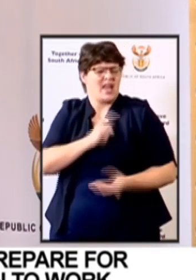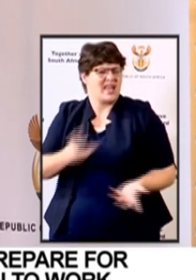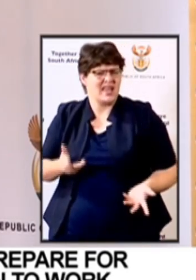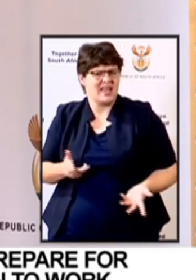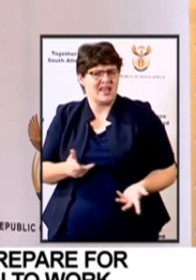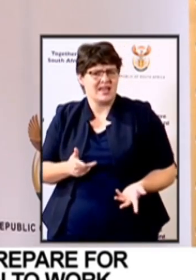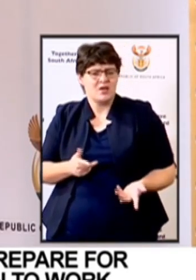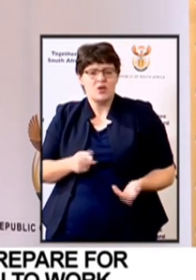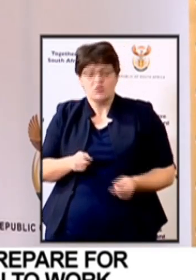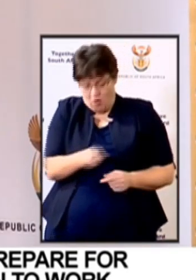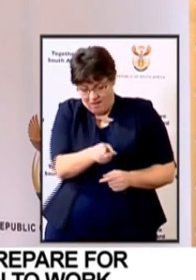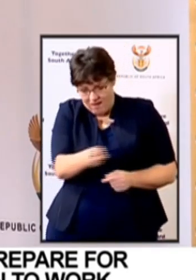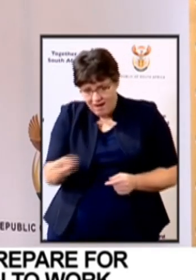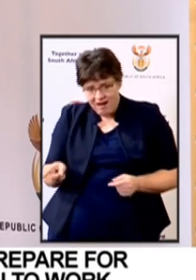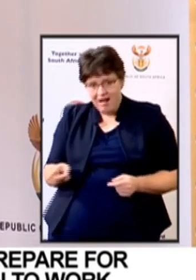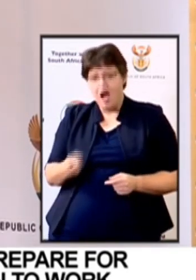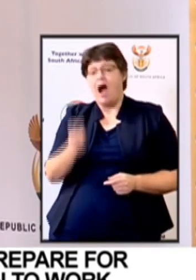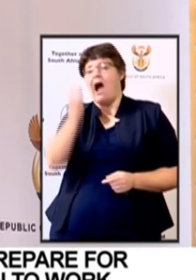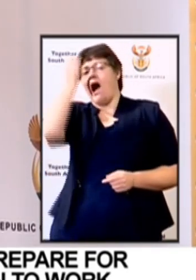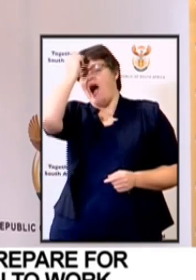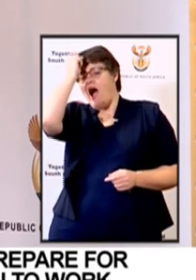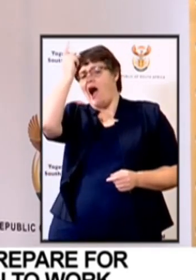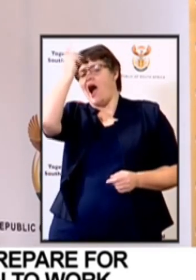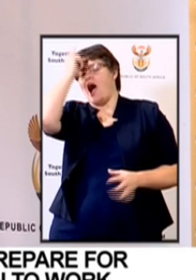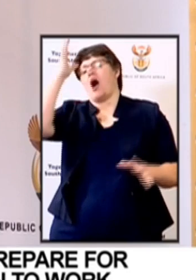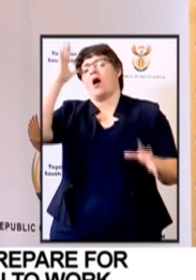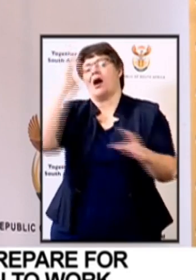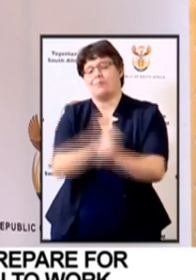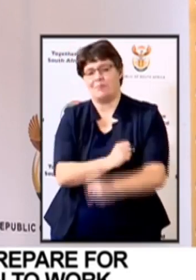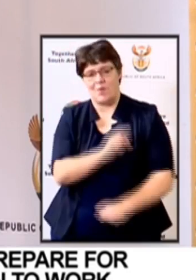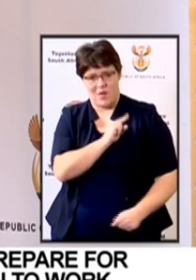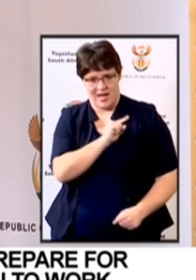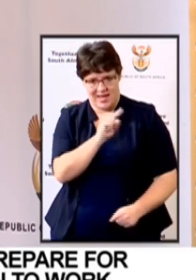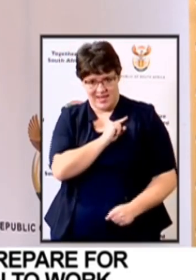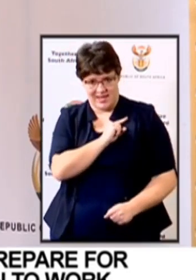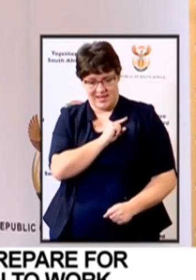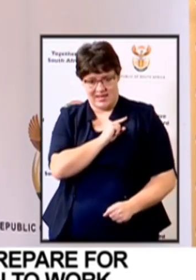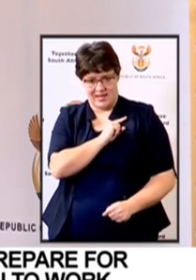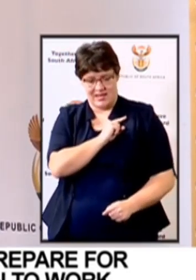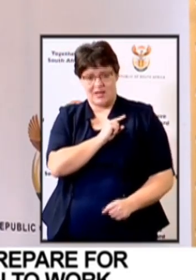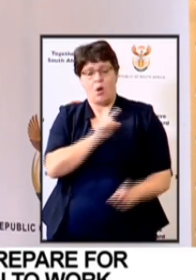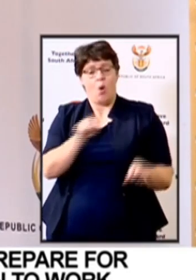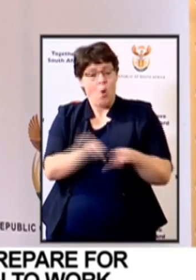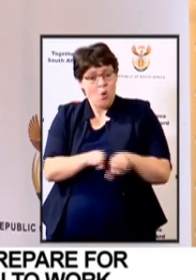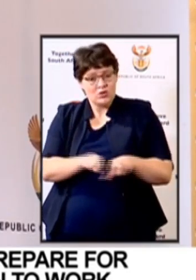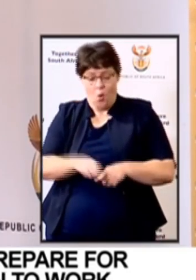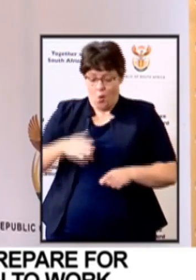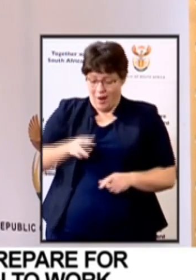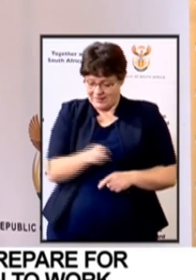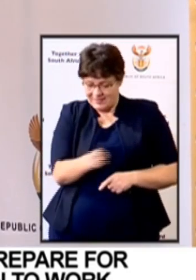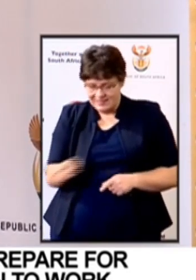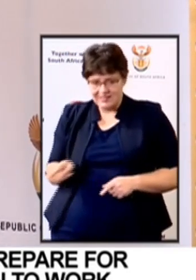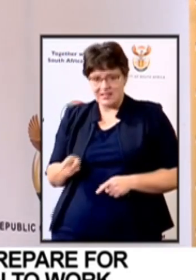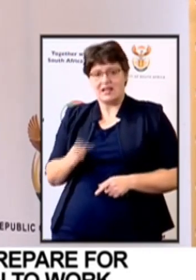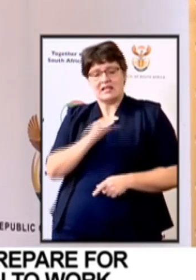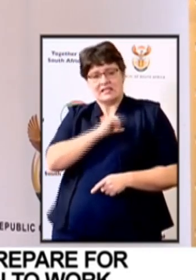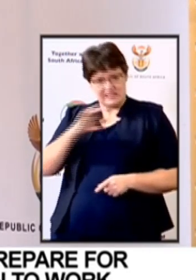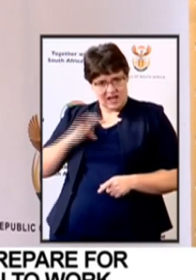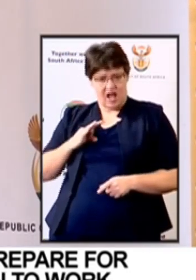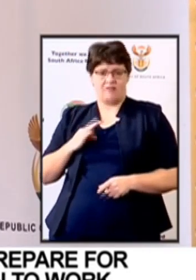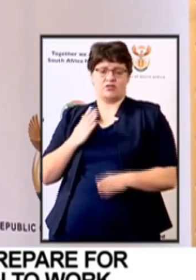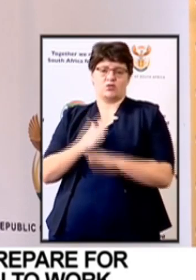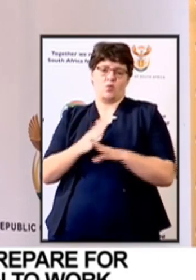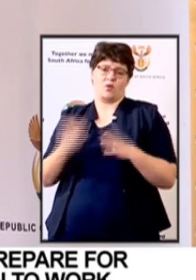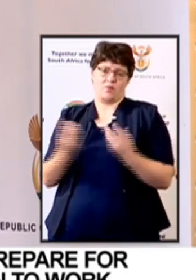broaden understanding, we broaden involvement, and we broaden cooperation, which we are encouraging